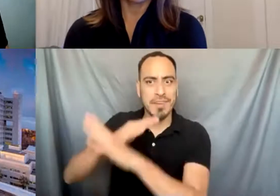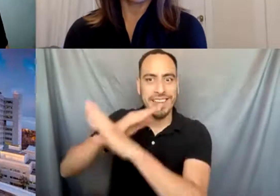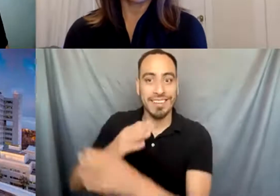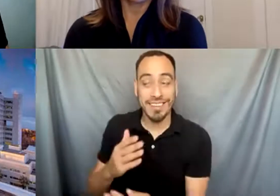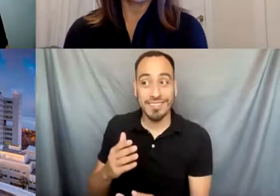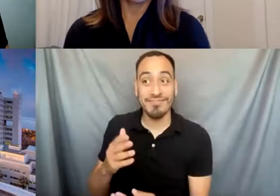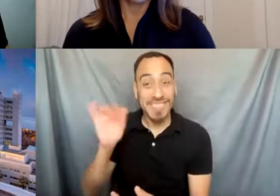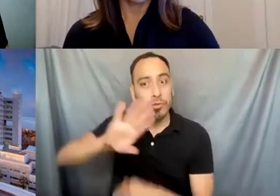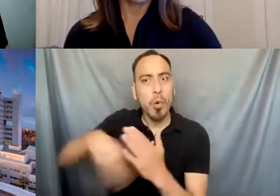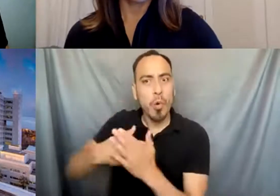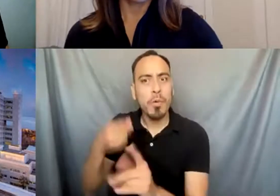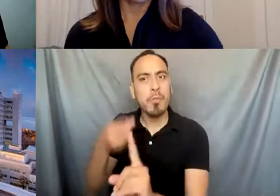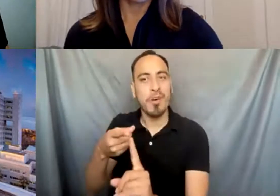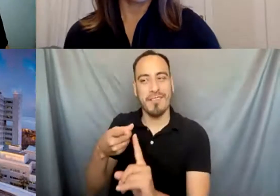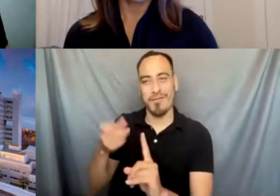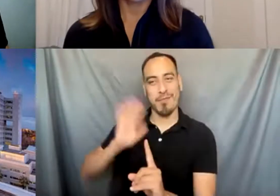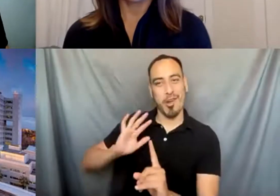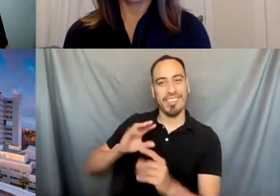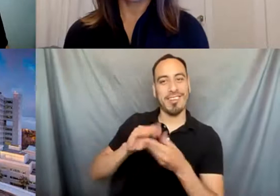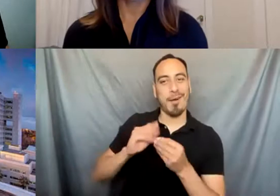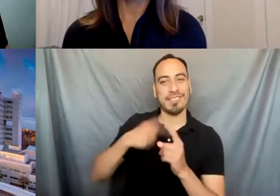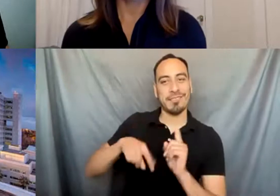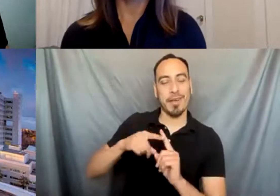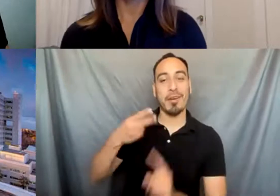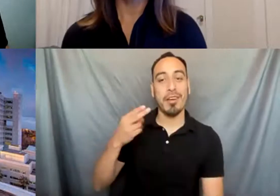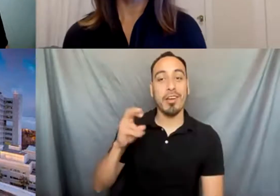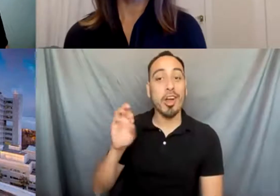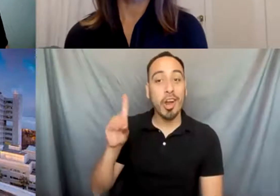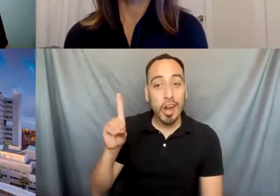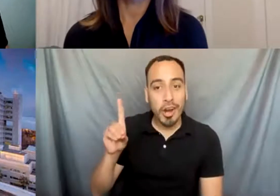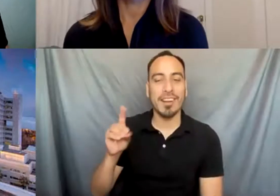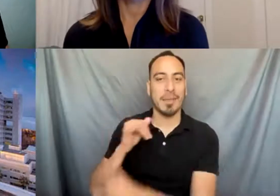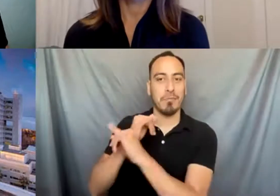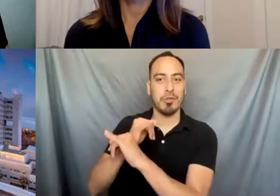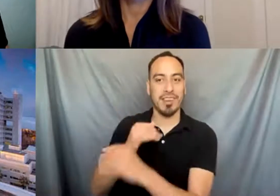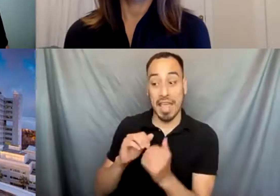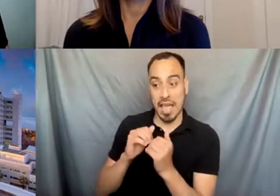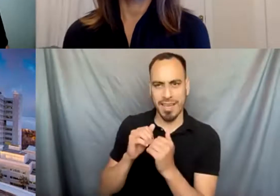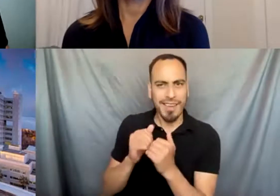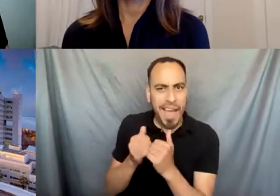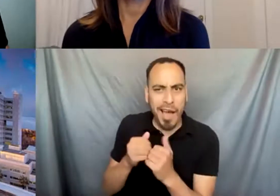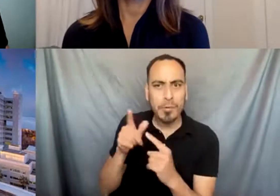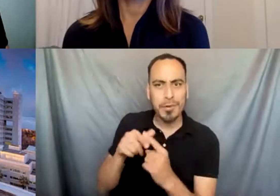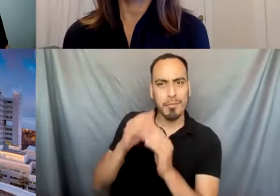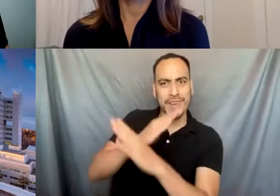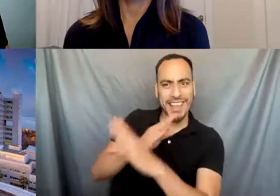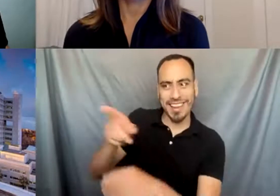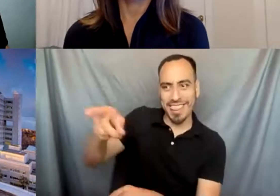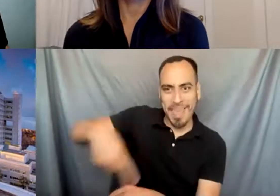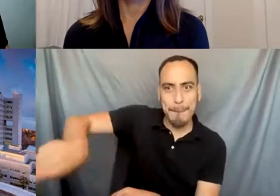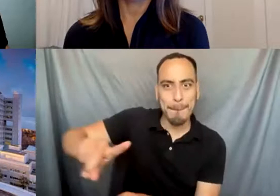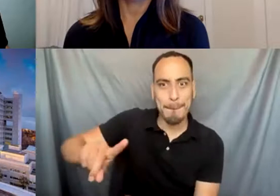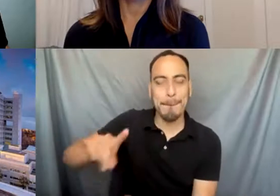comments regarding herd immunity. So the way you protect the dialysis patients that don't develop antibodies is